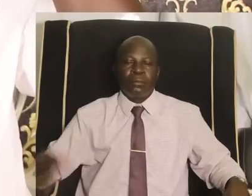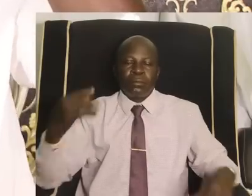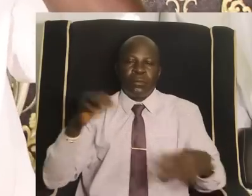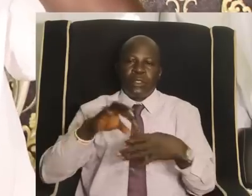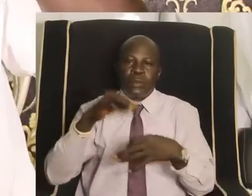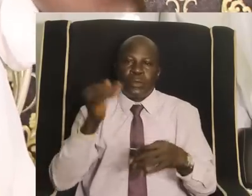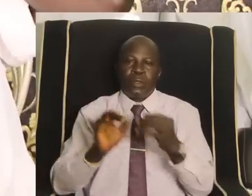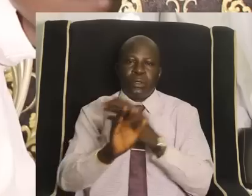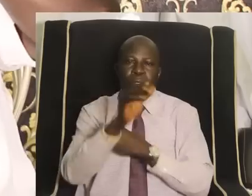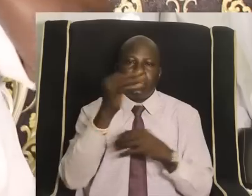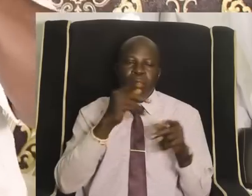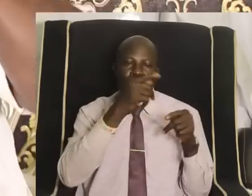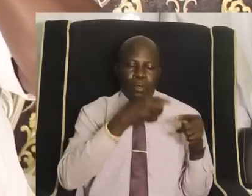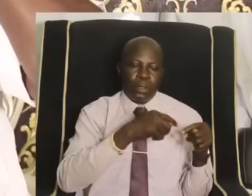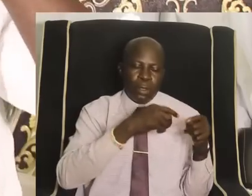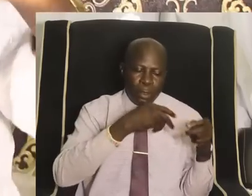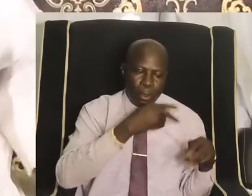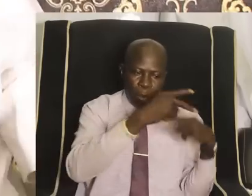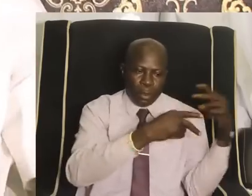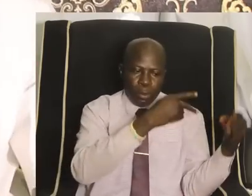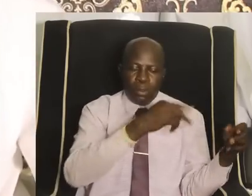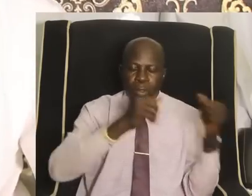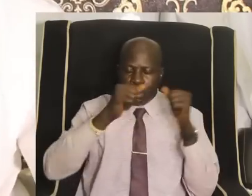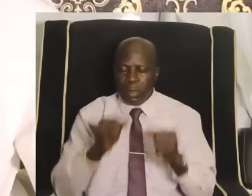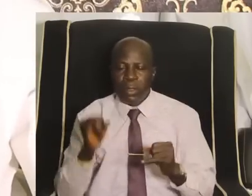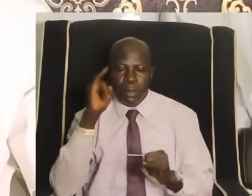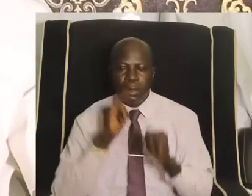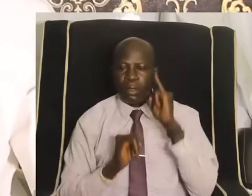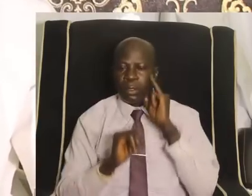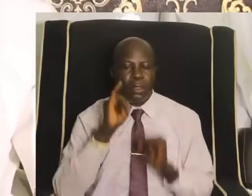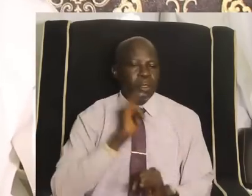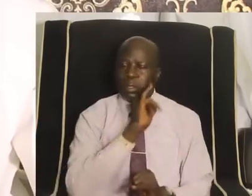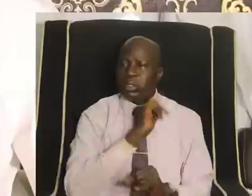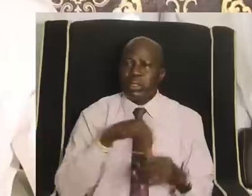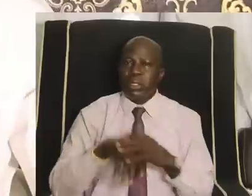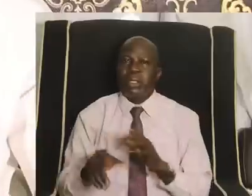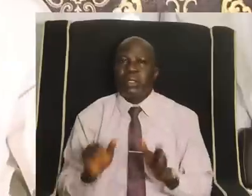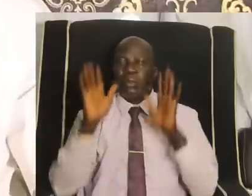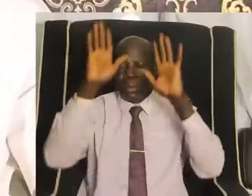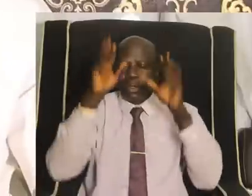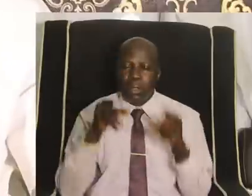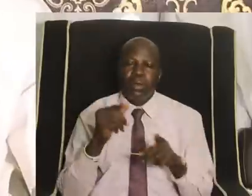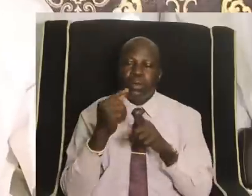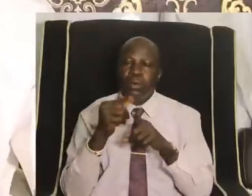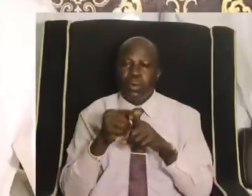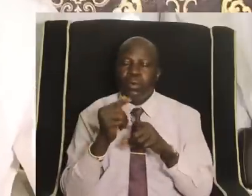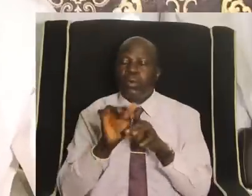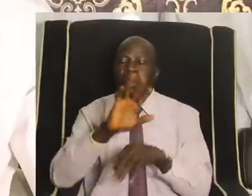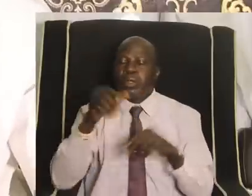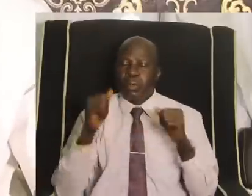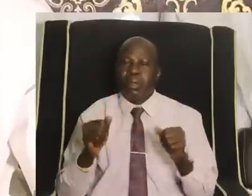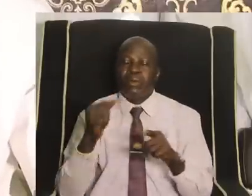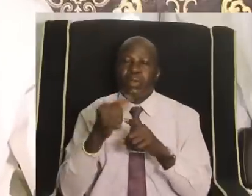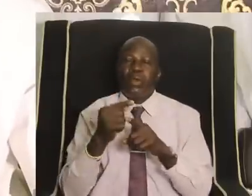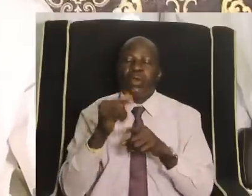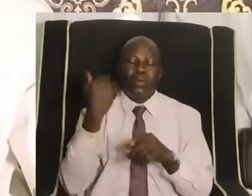All of you that are next to testify, I want you to sing this Thanksgiving song. And your luck, the testifiers, the people